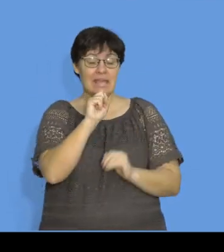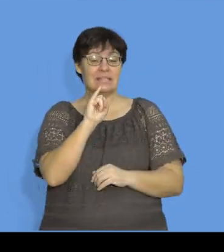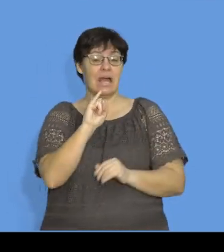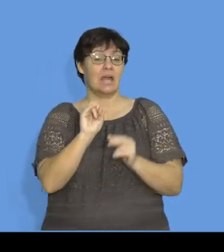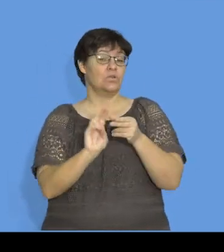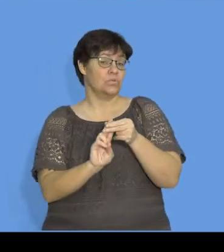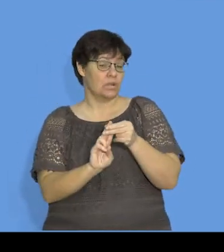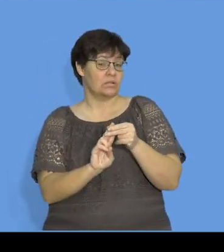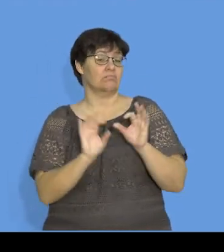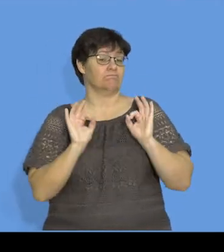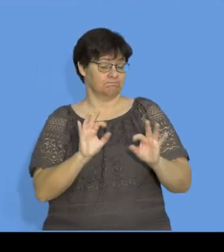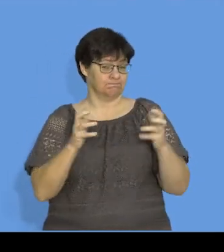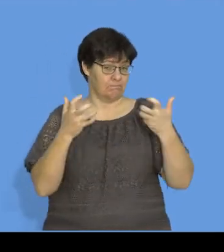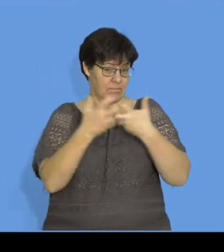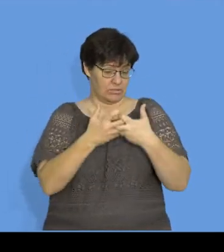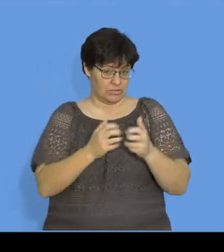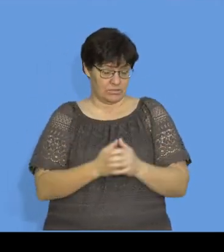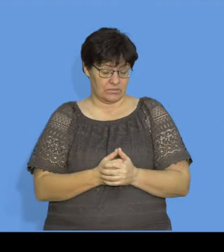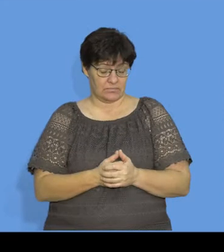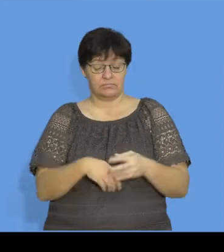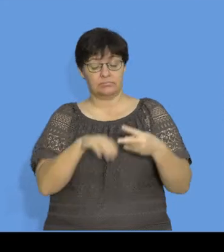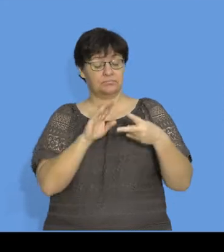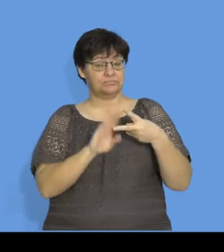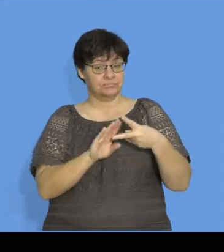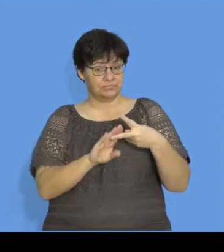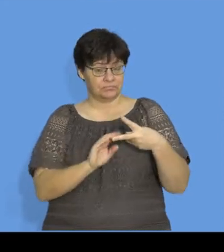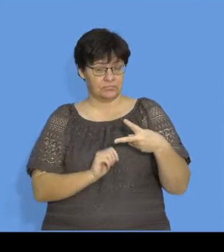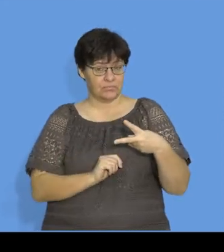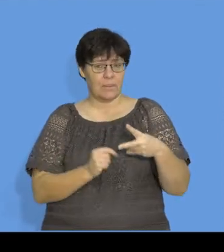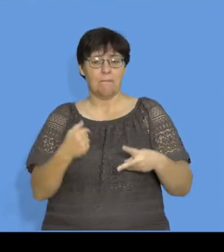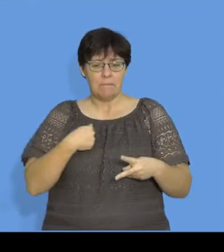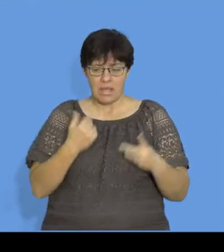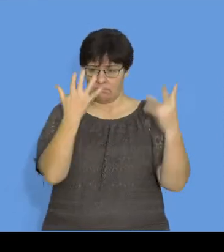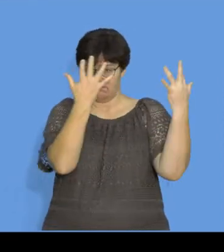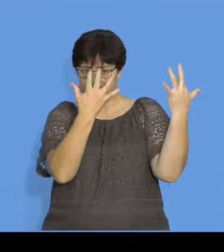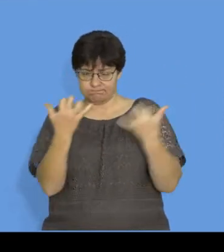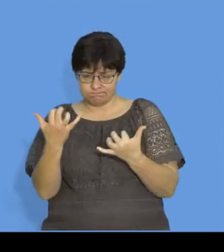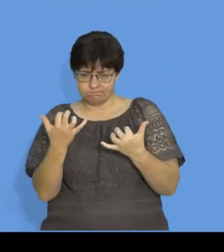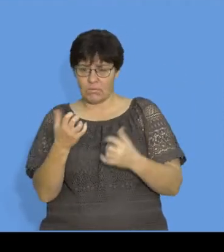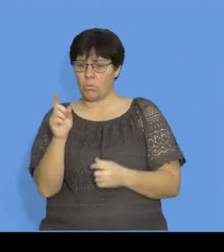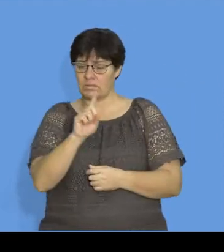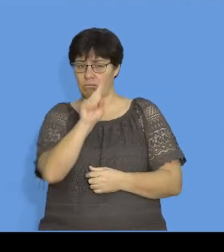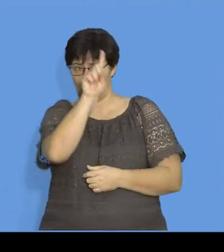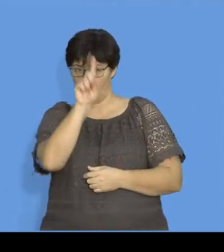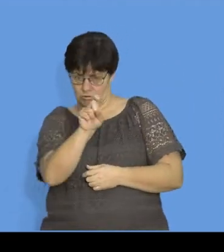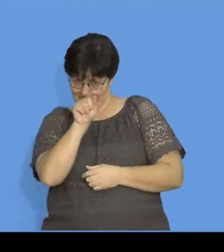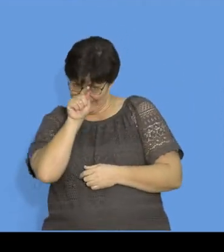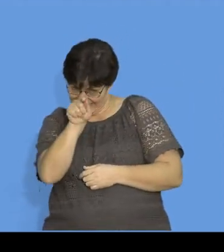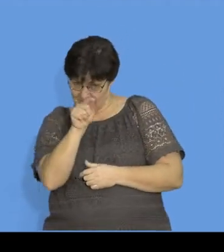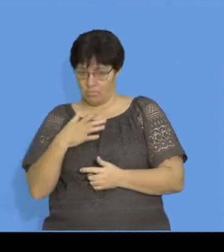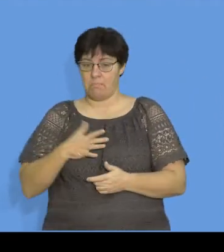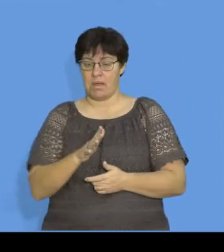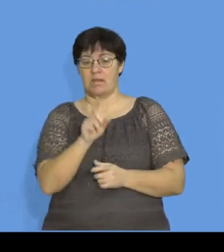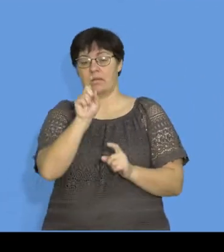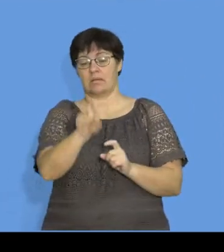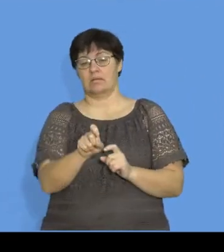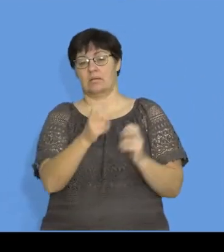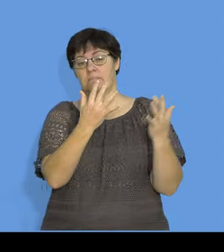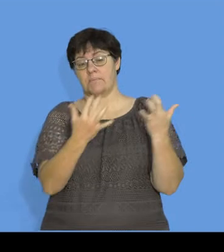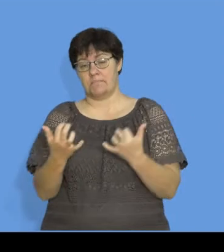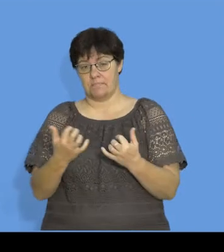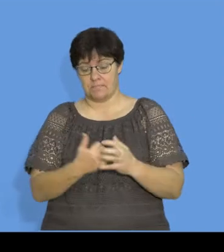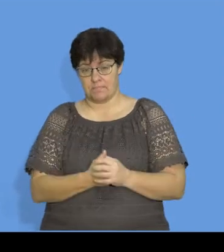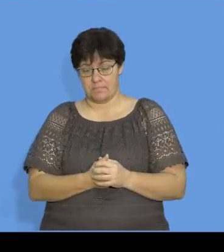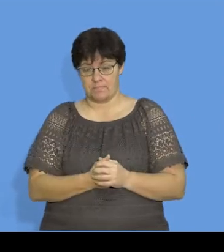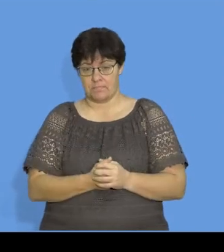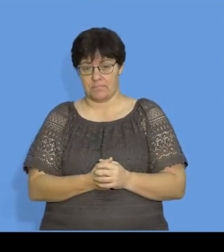units. Then write down what you have to calculate. Put a question mark by it. Then you choose